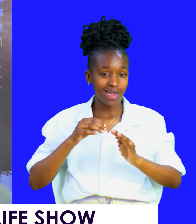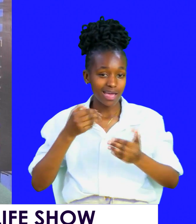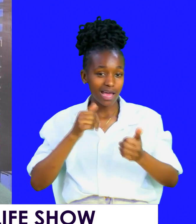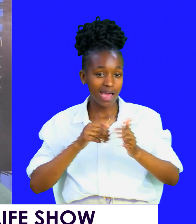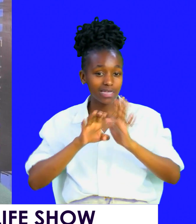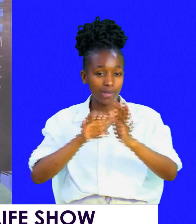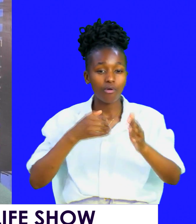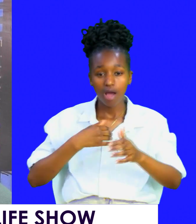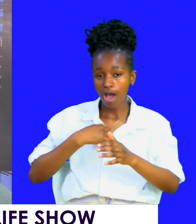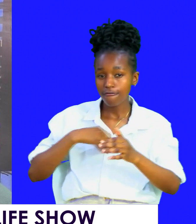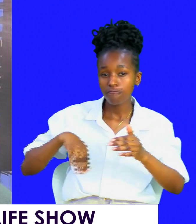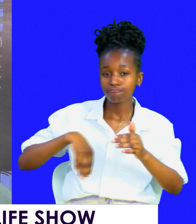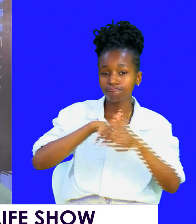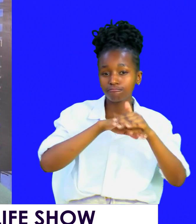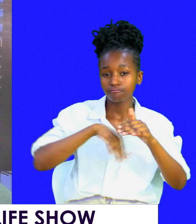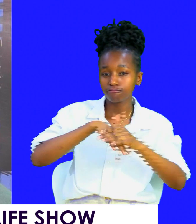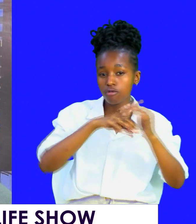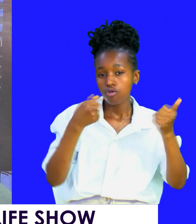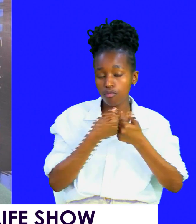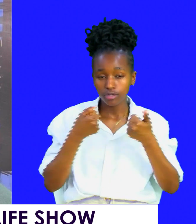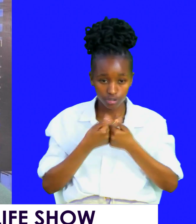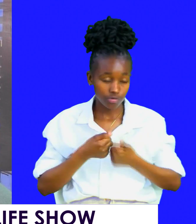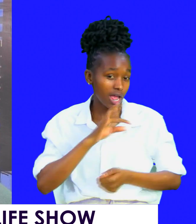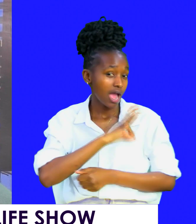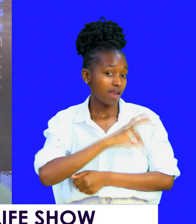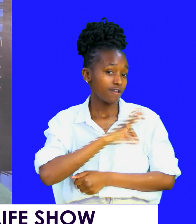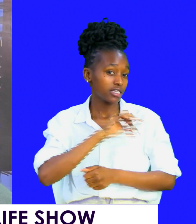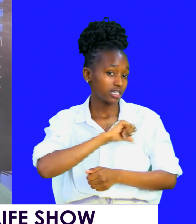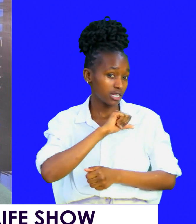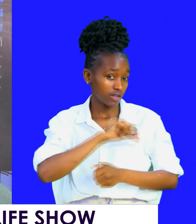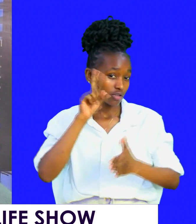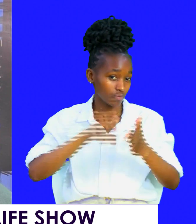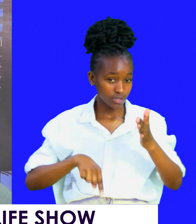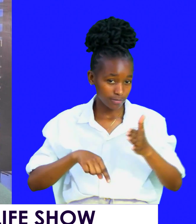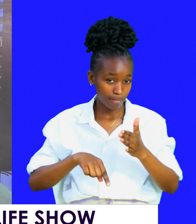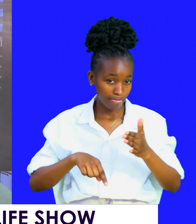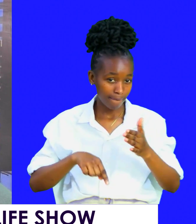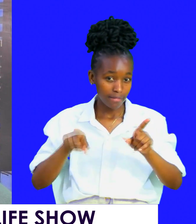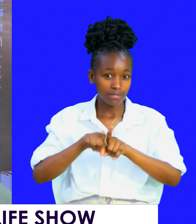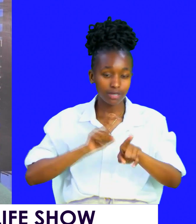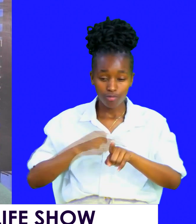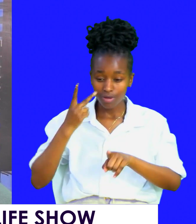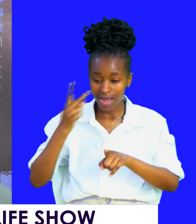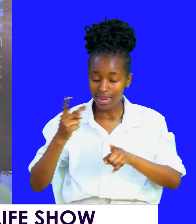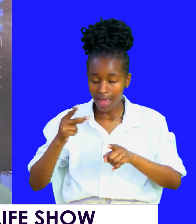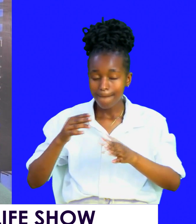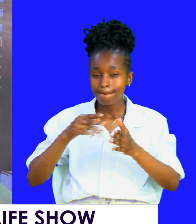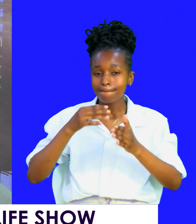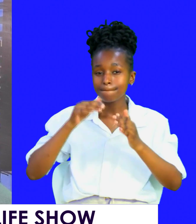not just in the goals. The advantage of a football game goes deeper. It is in the color of the